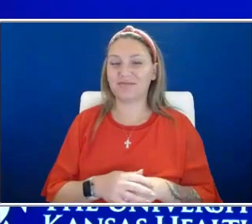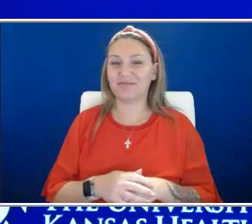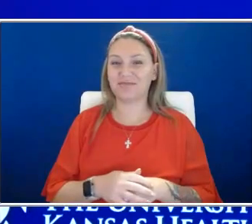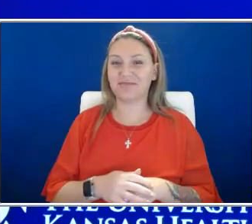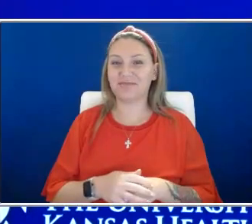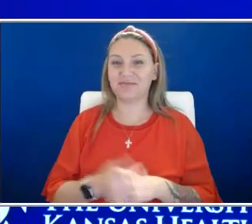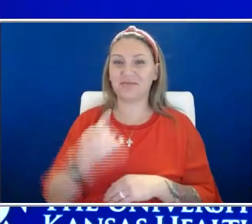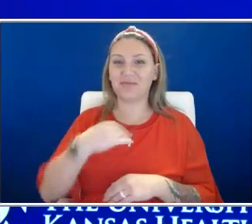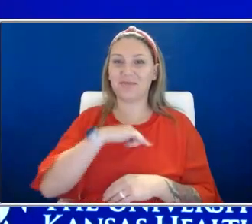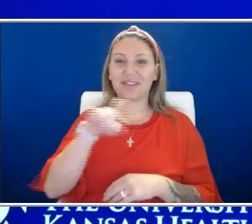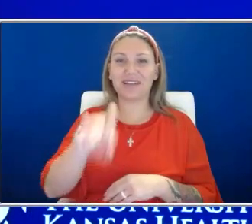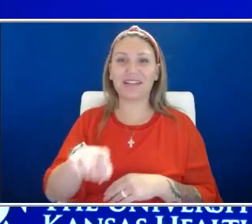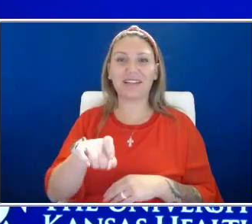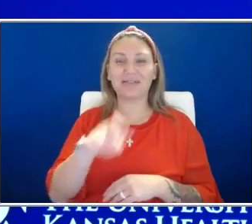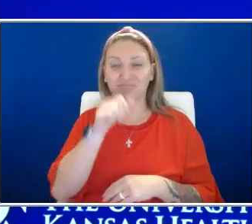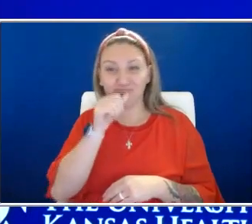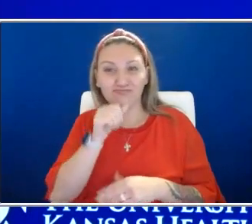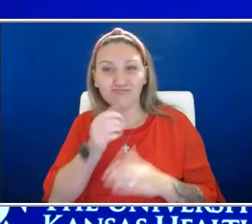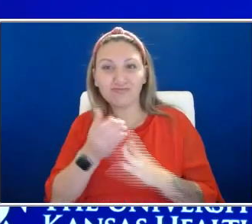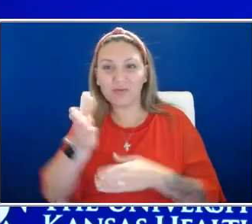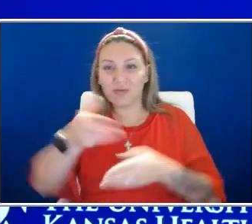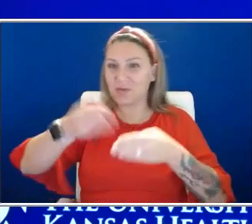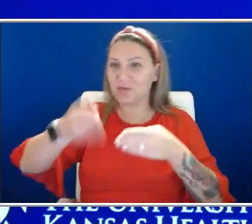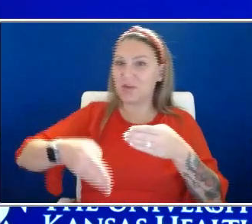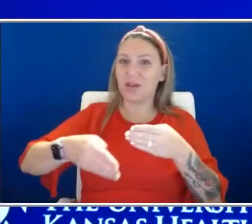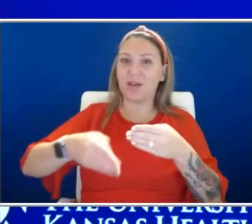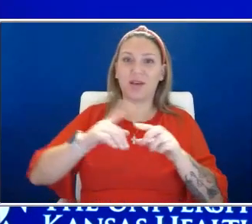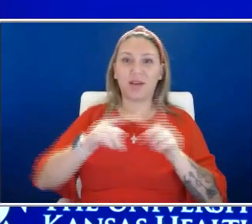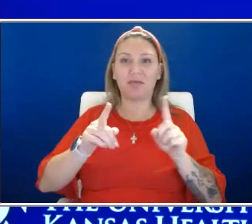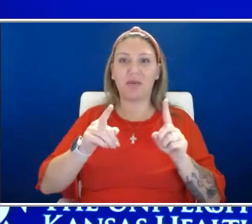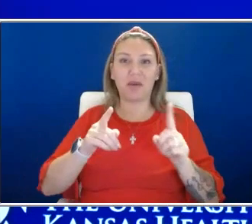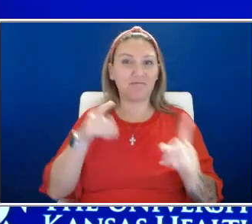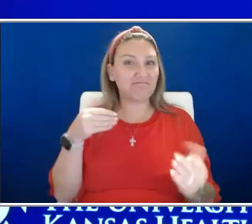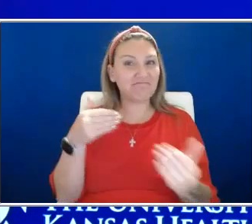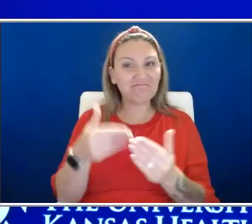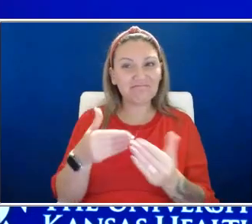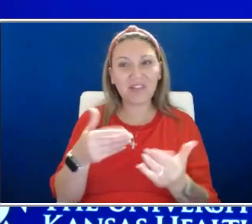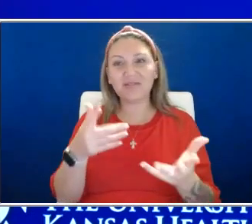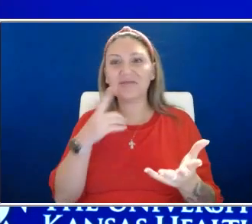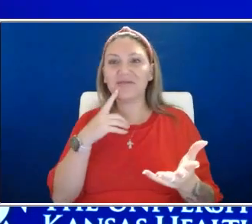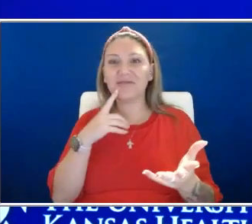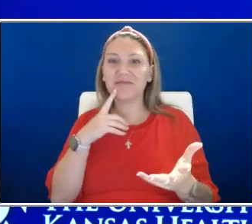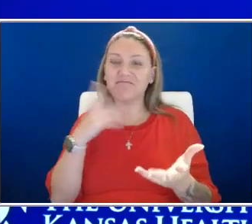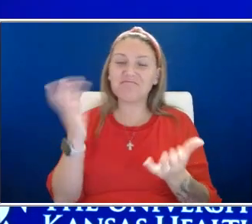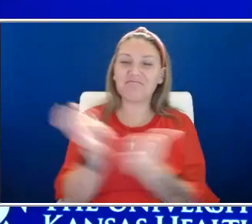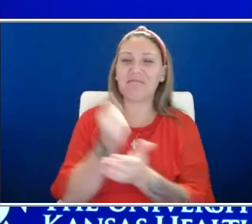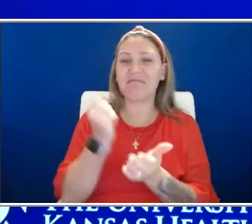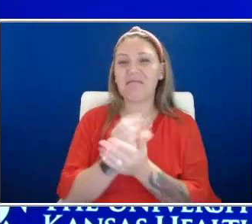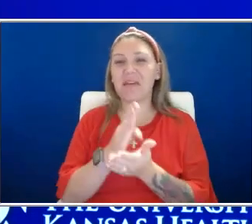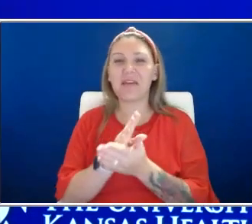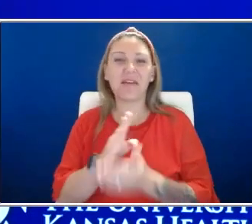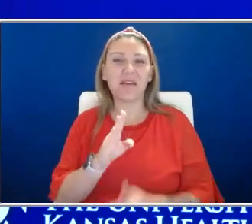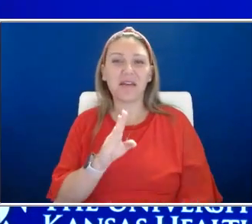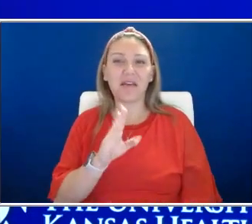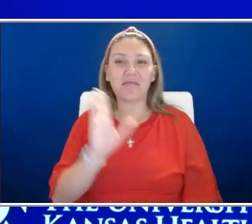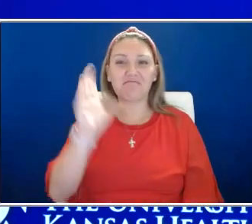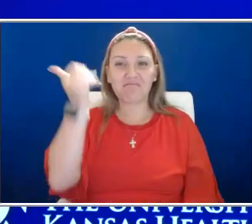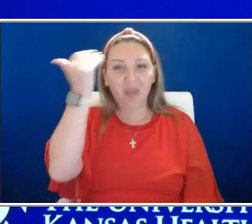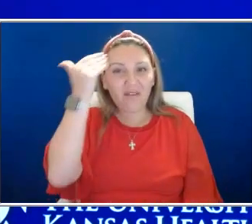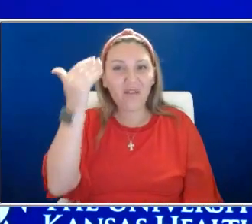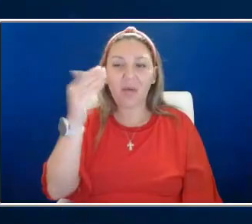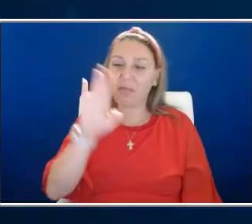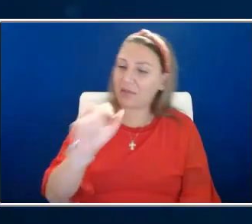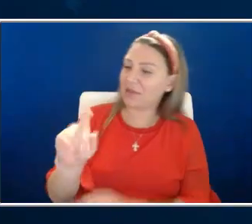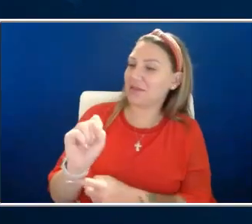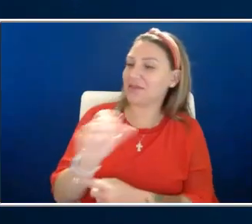this weekend, but one step closer to whooping the Bills and the Bengals again, and trying to get back to that Super Bowl.